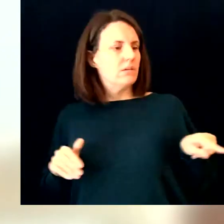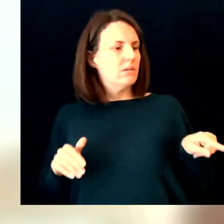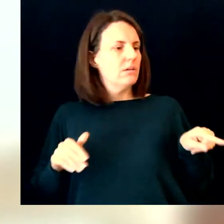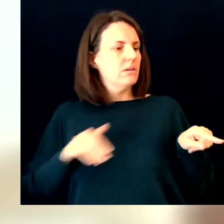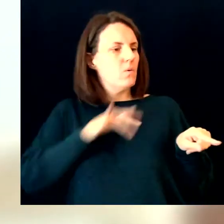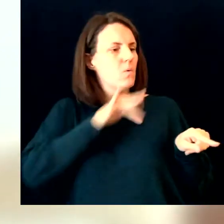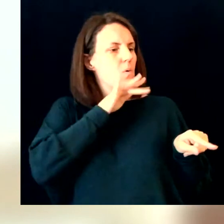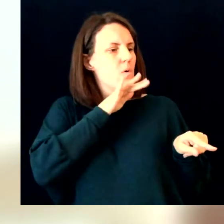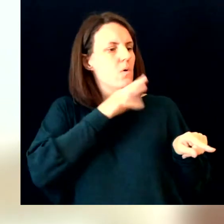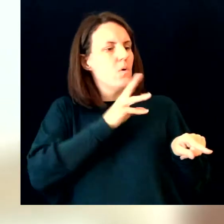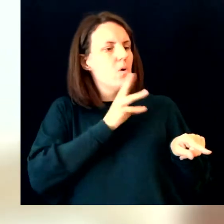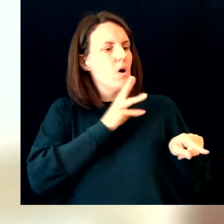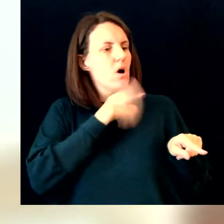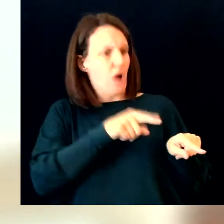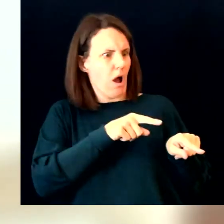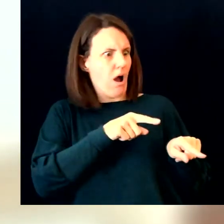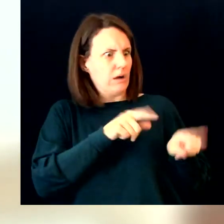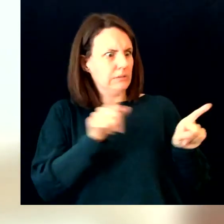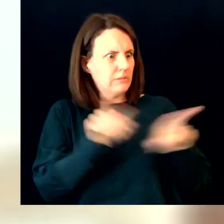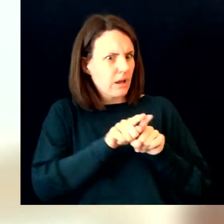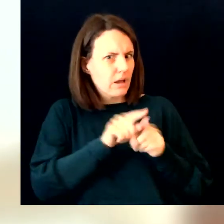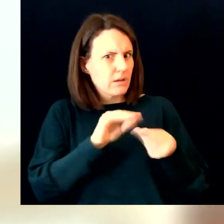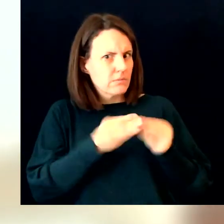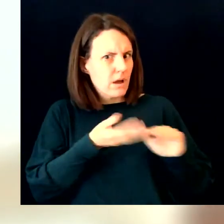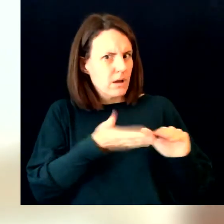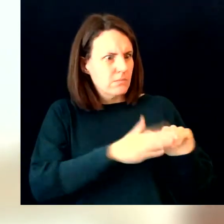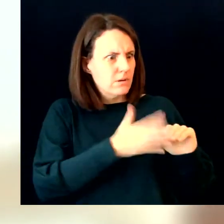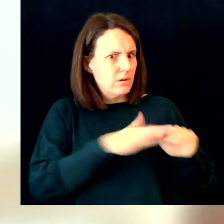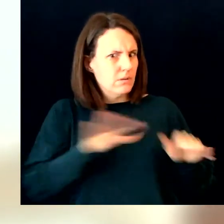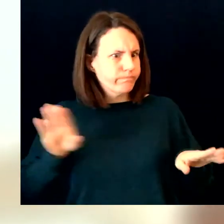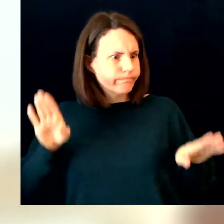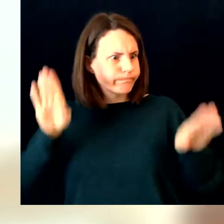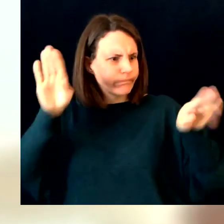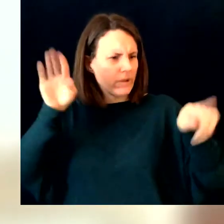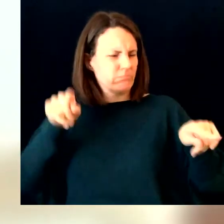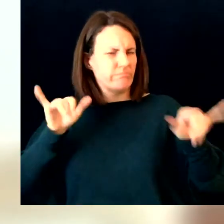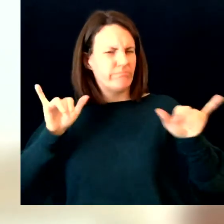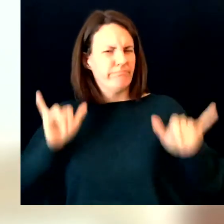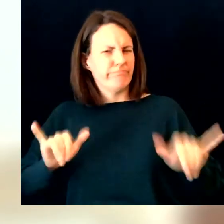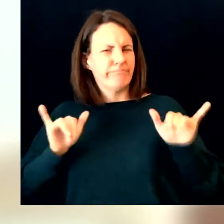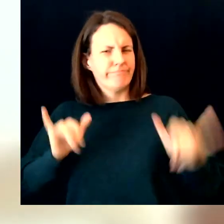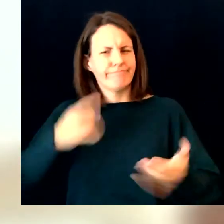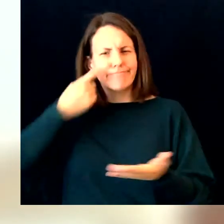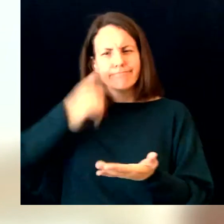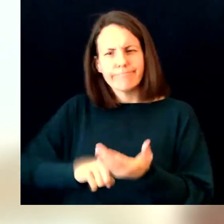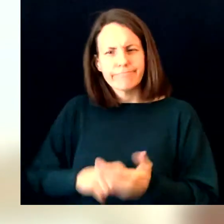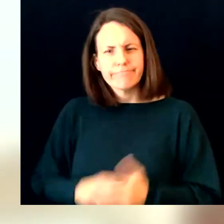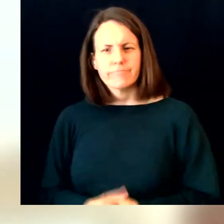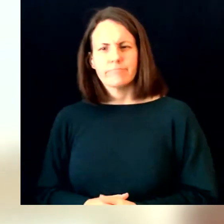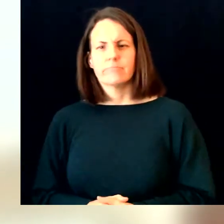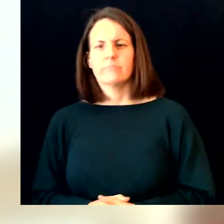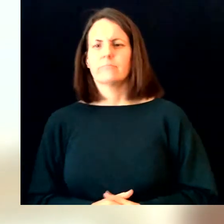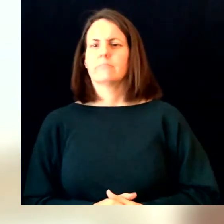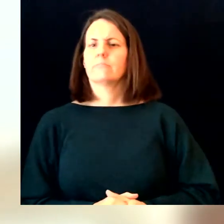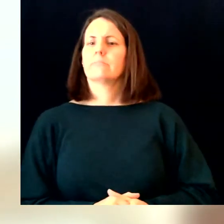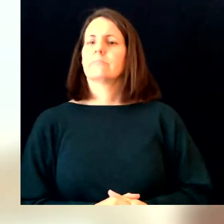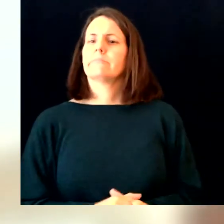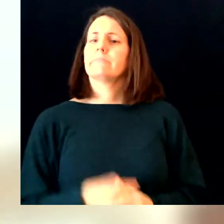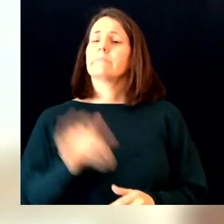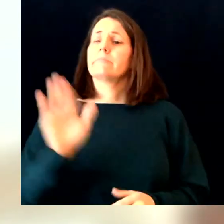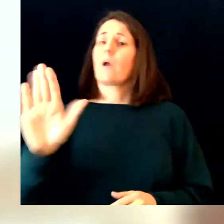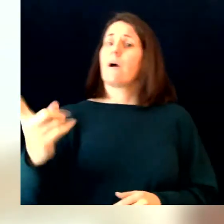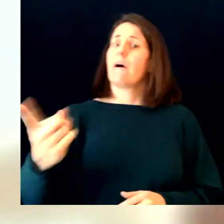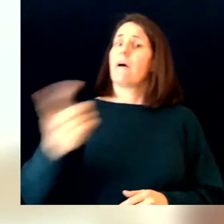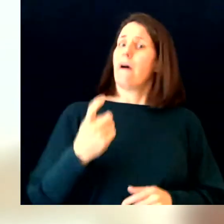transmission. So I wouldn't say that it gives us better information than cases, but it's another dimension, another perspective that we can use